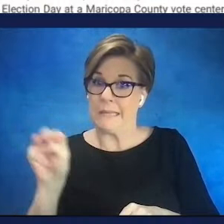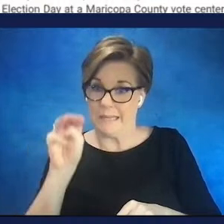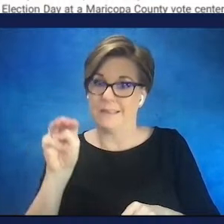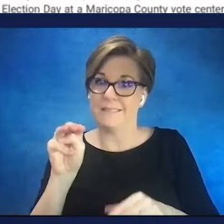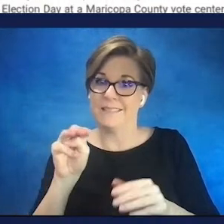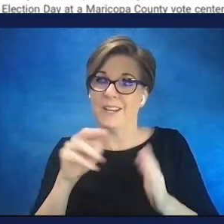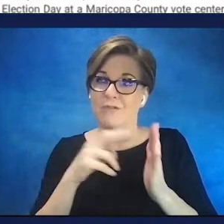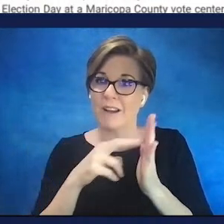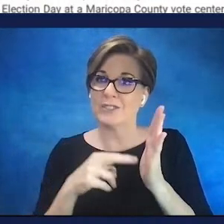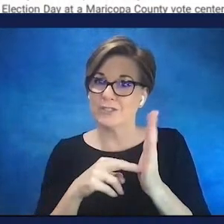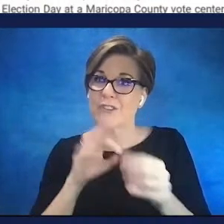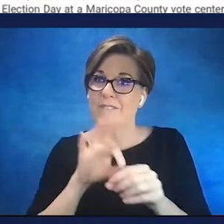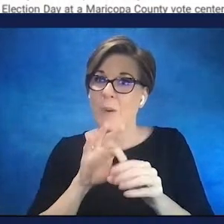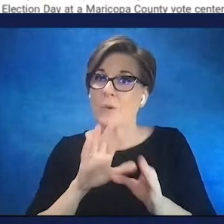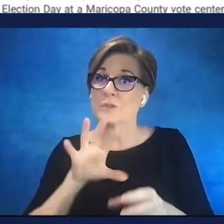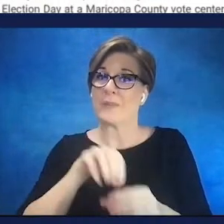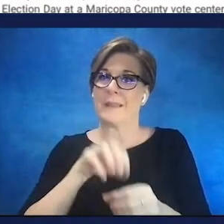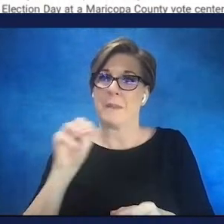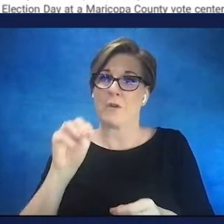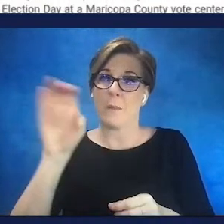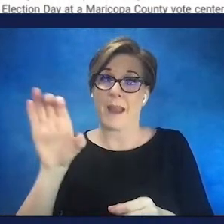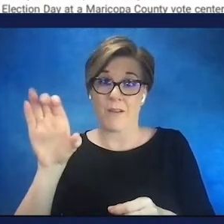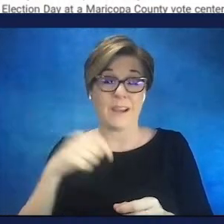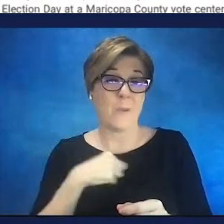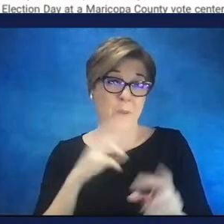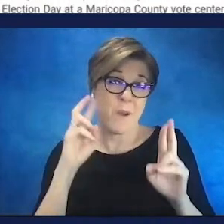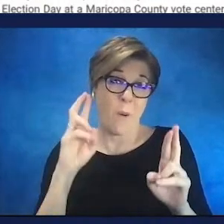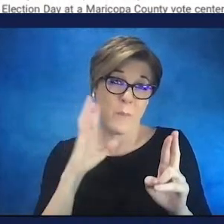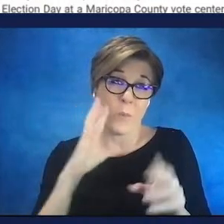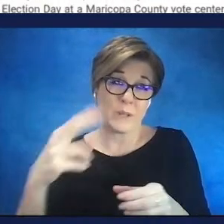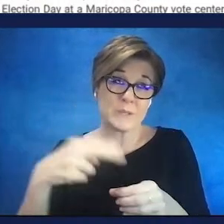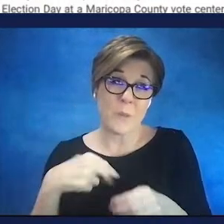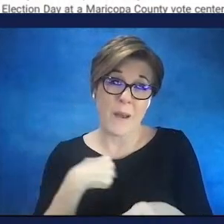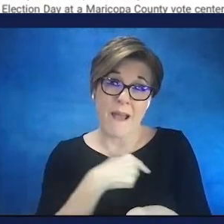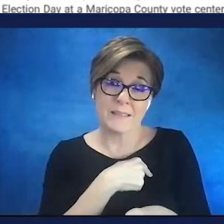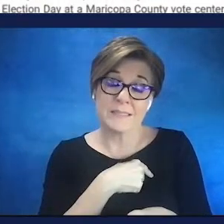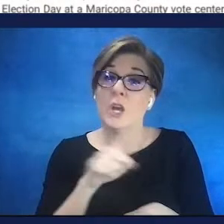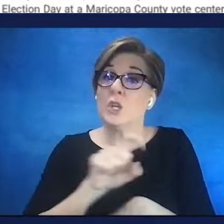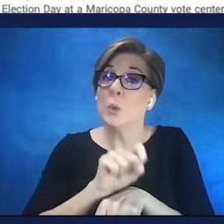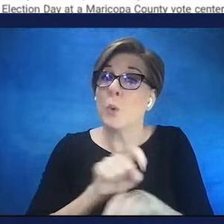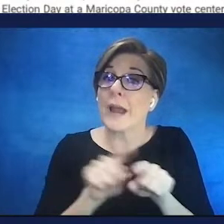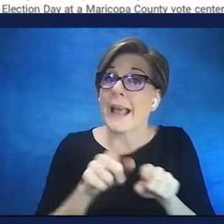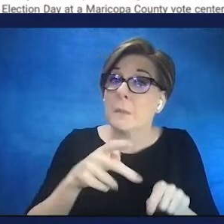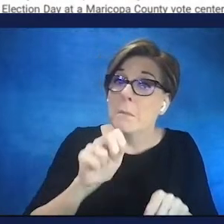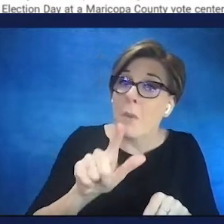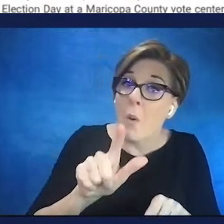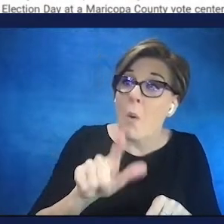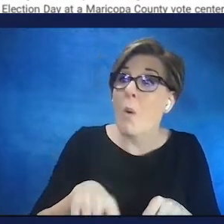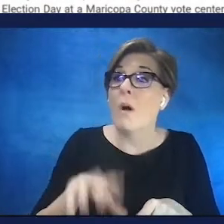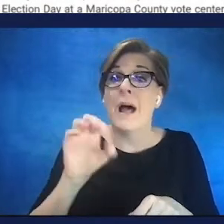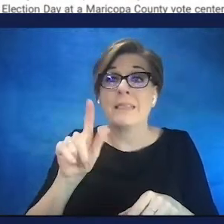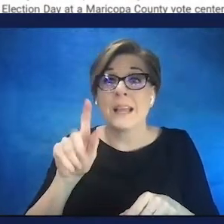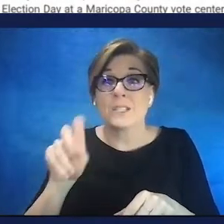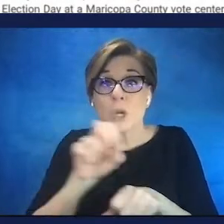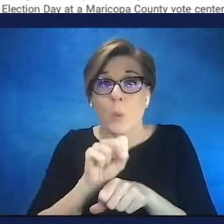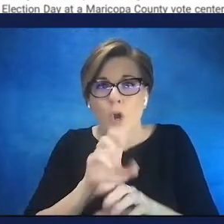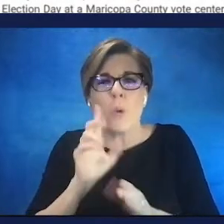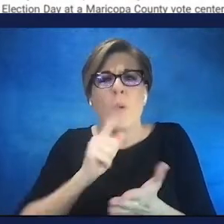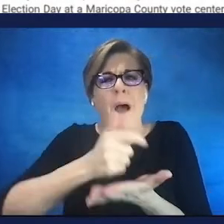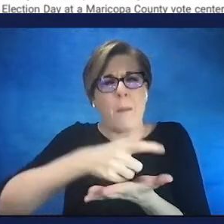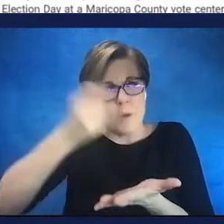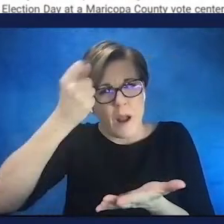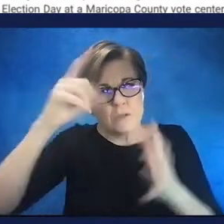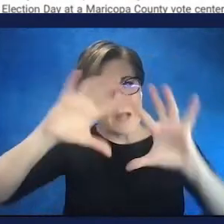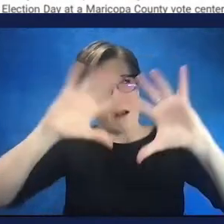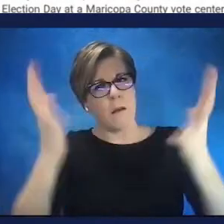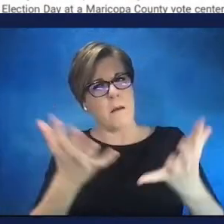in our county. So we sure hope that you join us. Being a poll or election worker will allow you to gain a better understanding